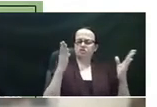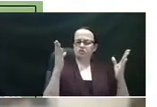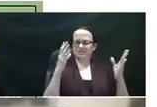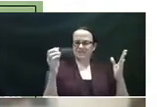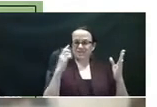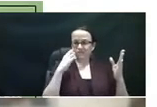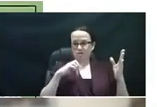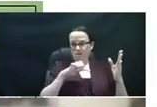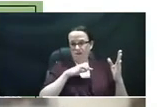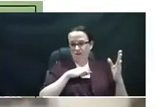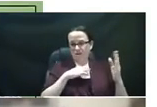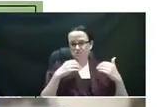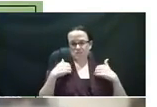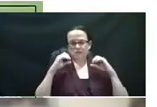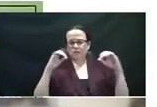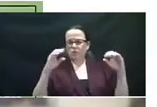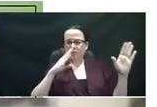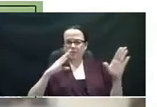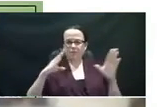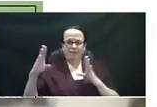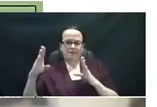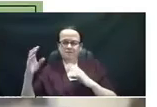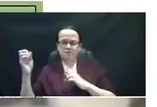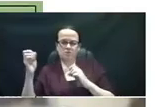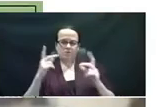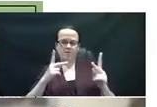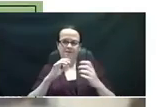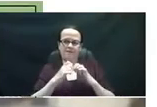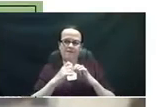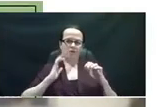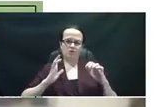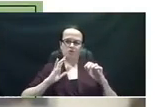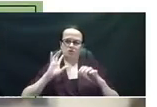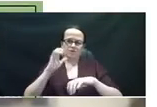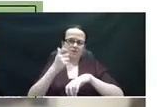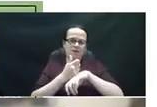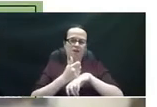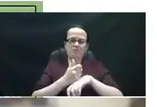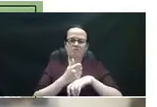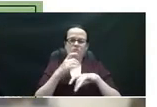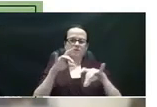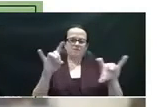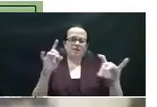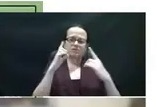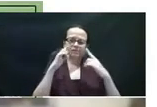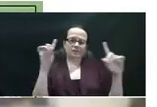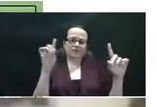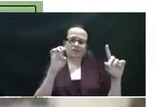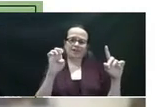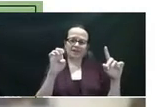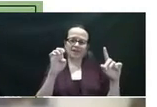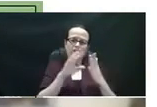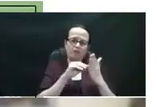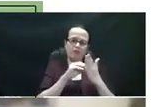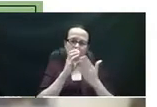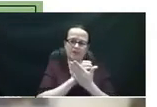And for us, we have no plans of returning to the way of how it used to be. We have found great success in our e-learning calendar and